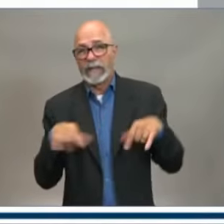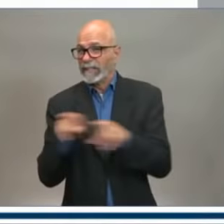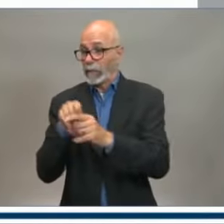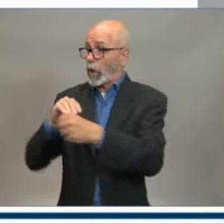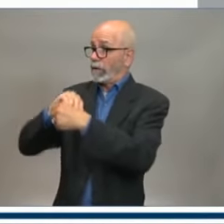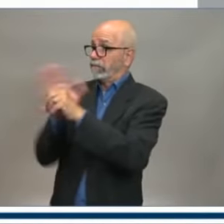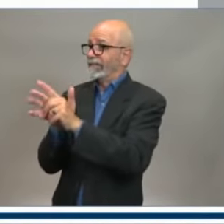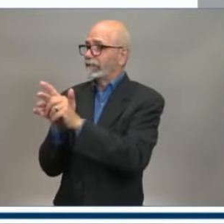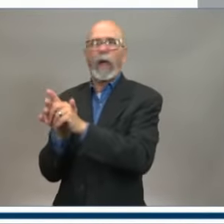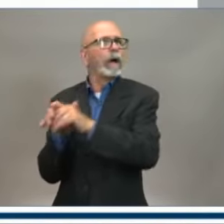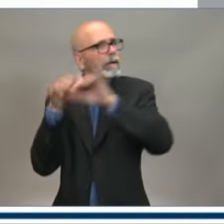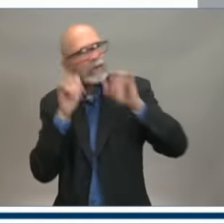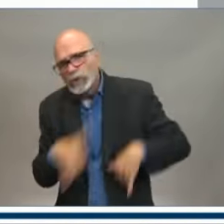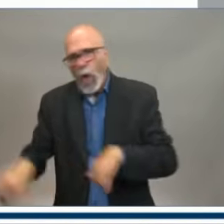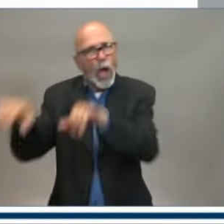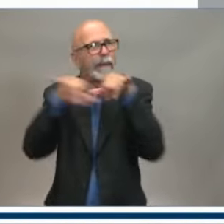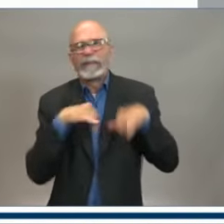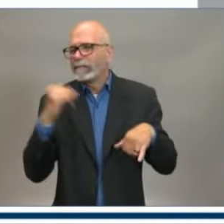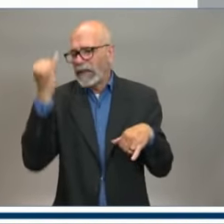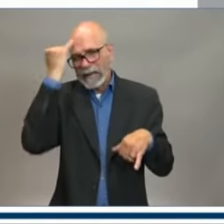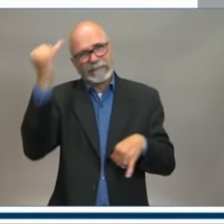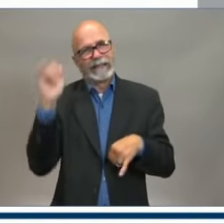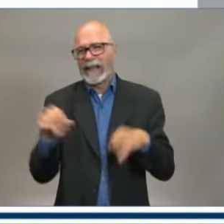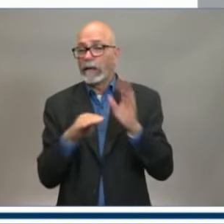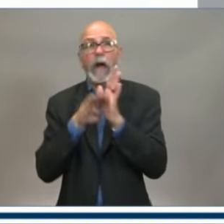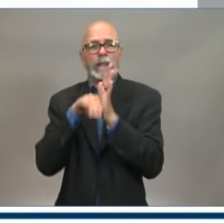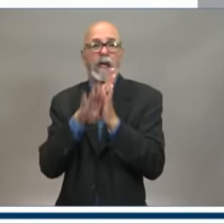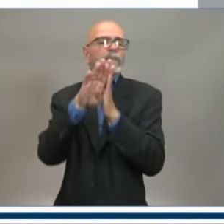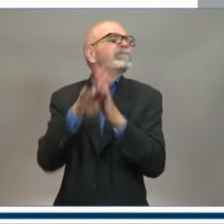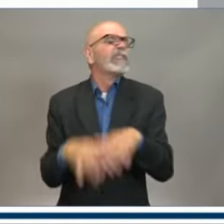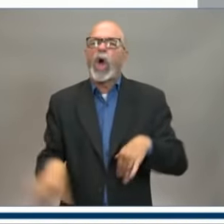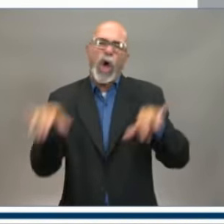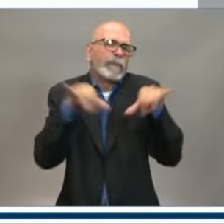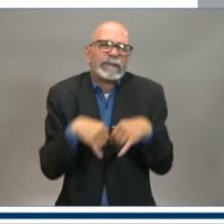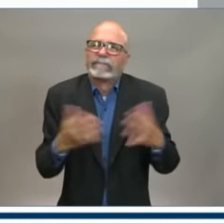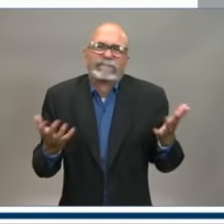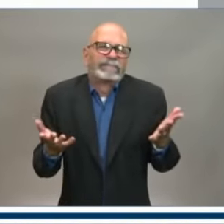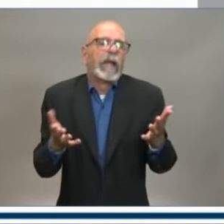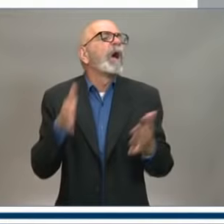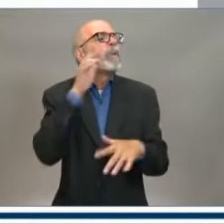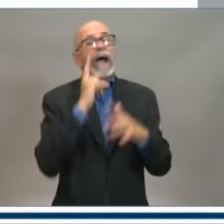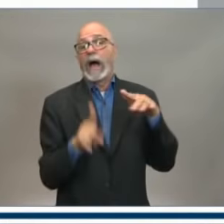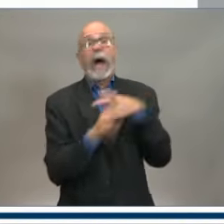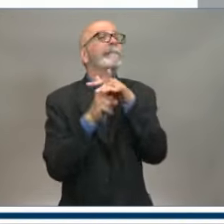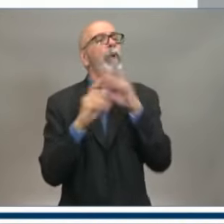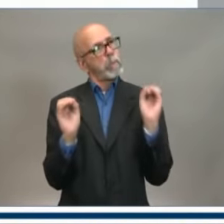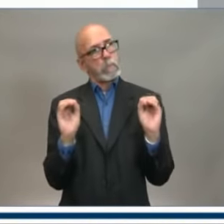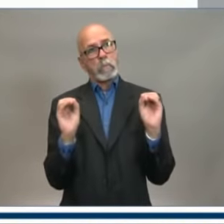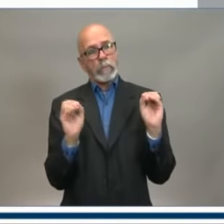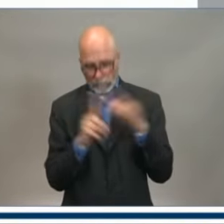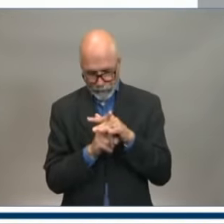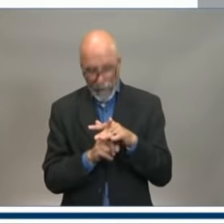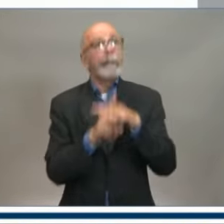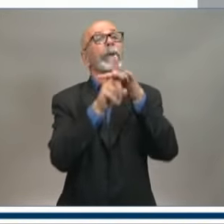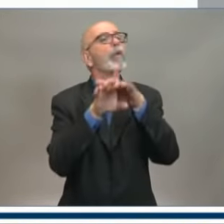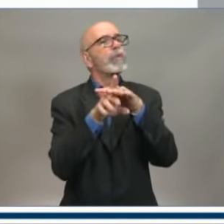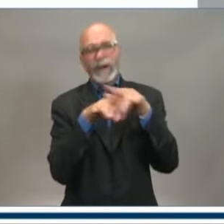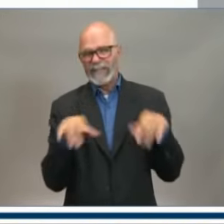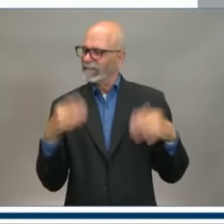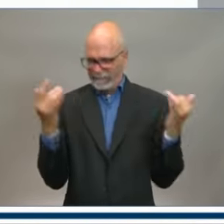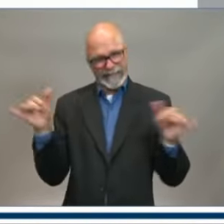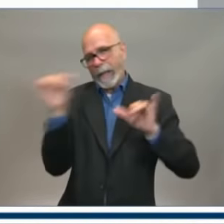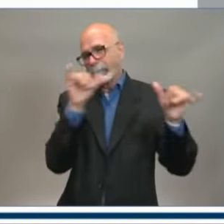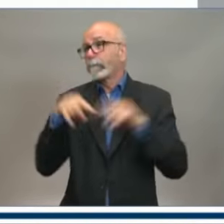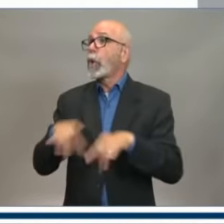that as we get to the tail end, we're going to still have these sporadic cases, and like Newfoundland is having. Our goal is not to have